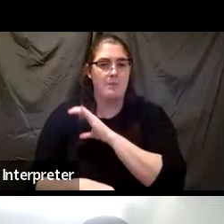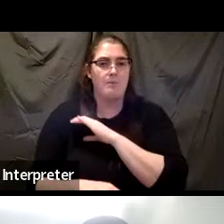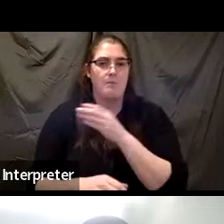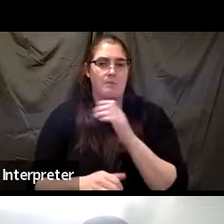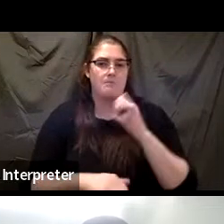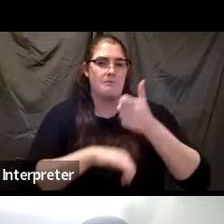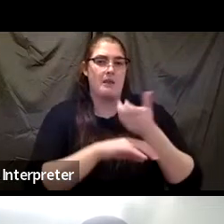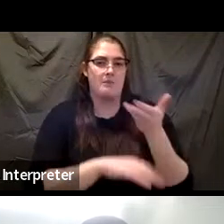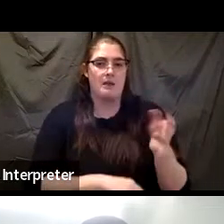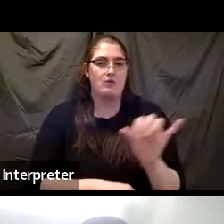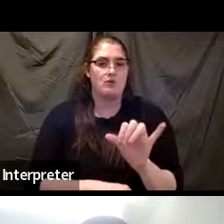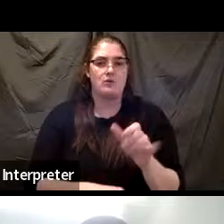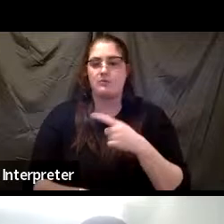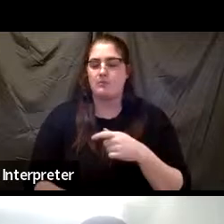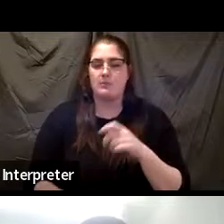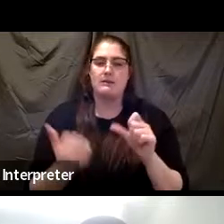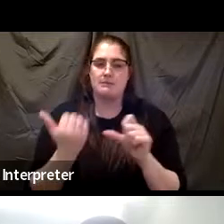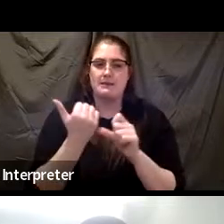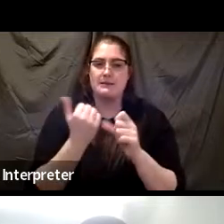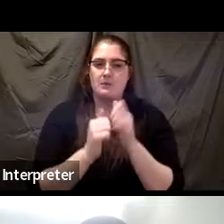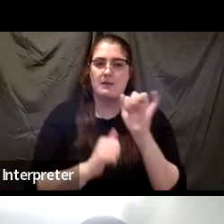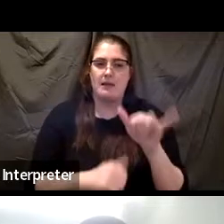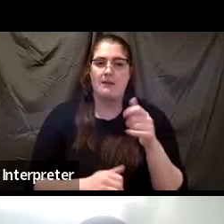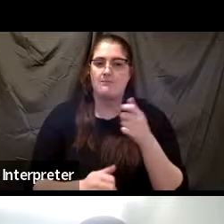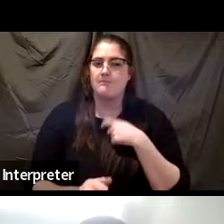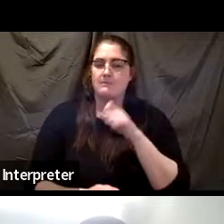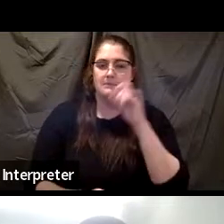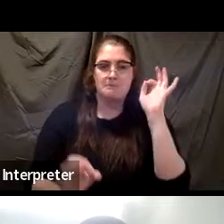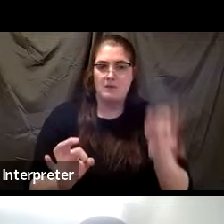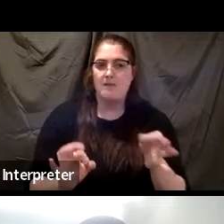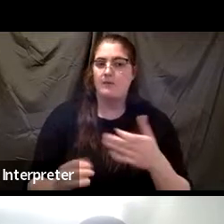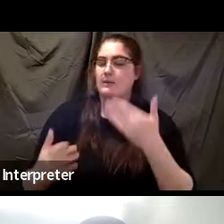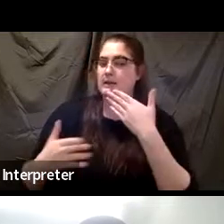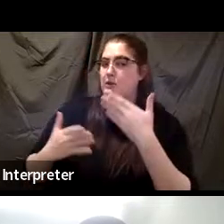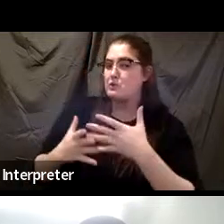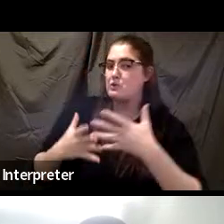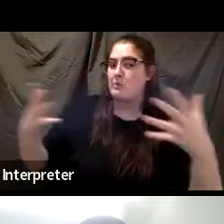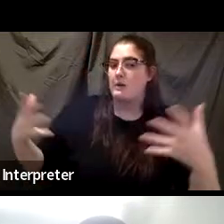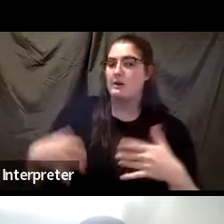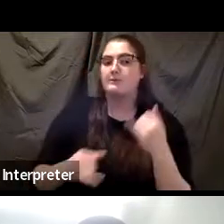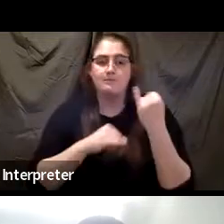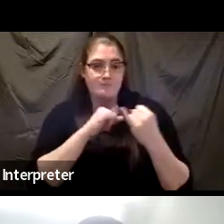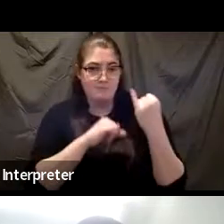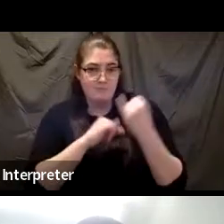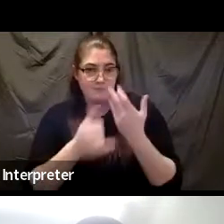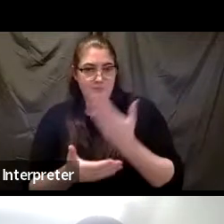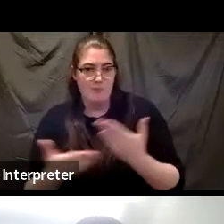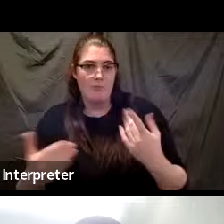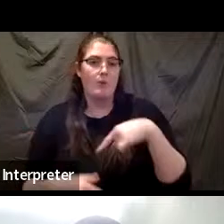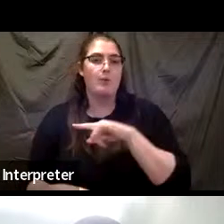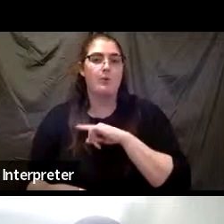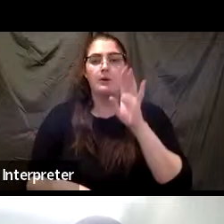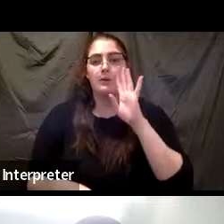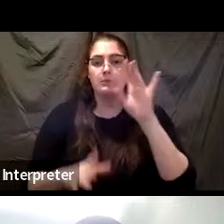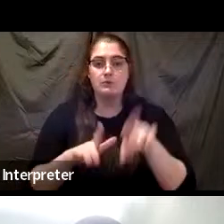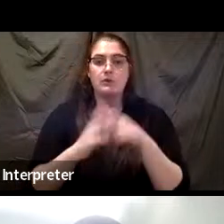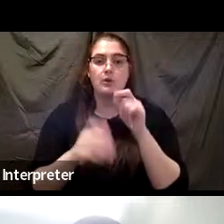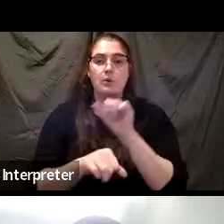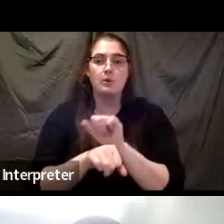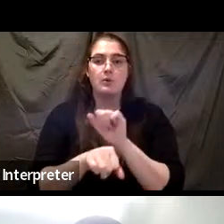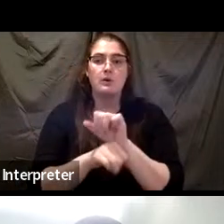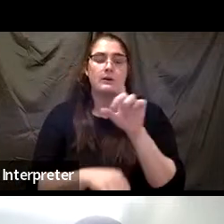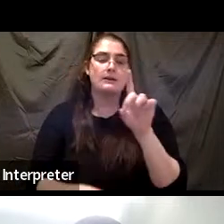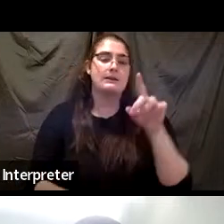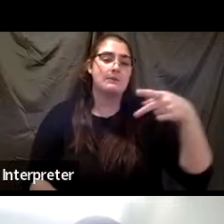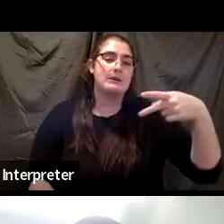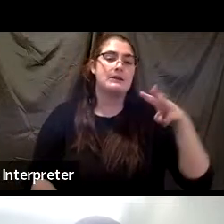absolutely something we can assist with. Thank you so much. And then a final thing is we're going to start, I'm working with DPW now, and